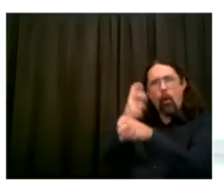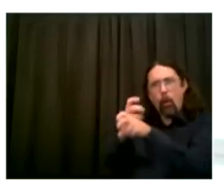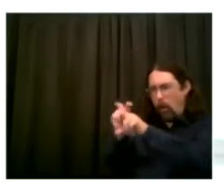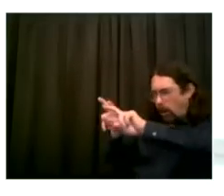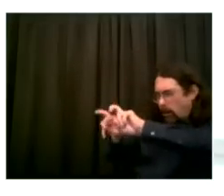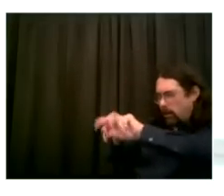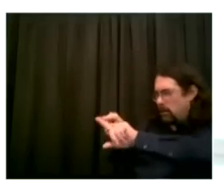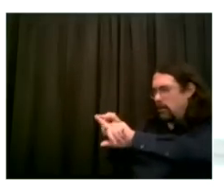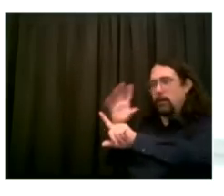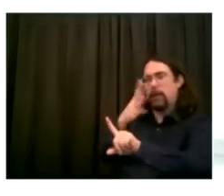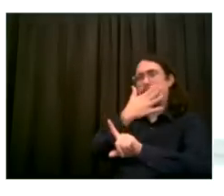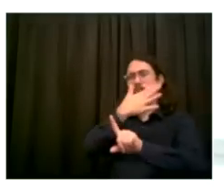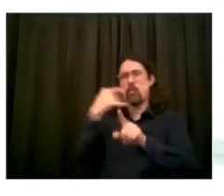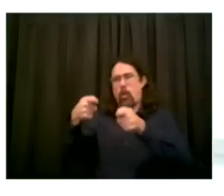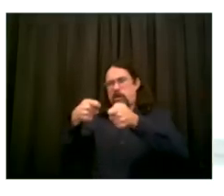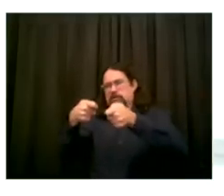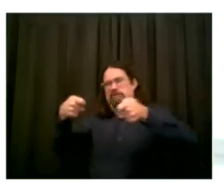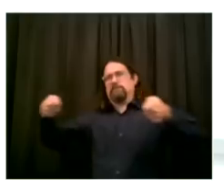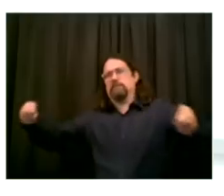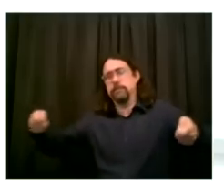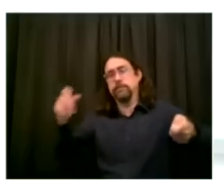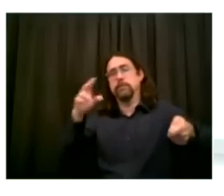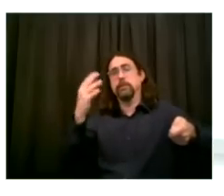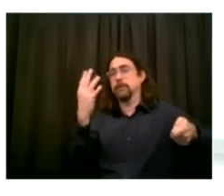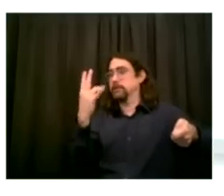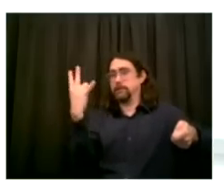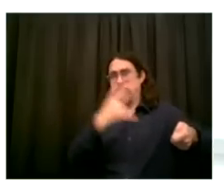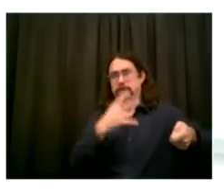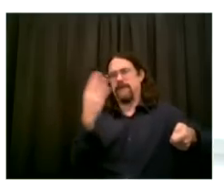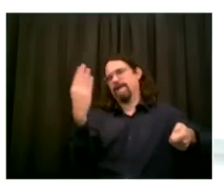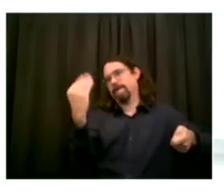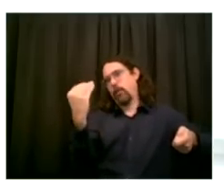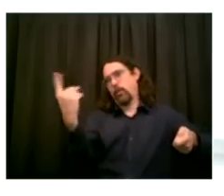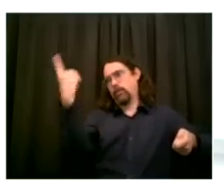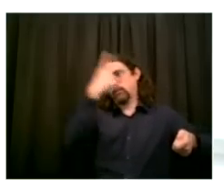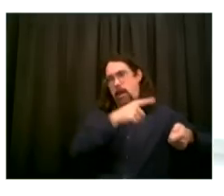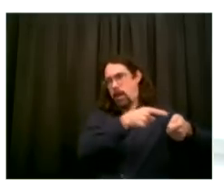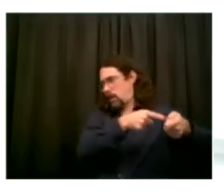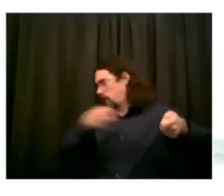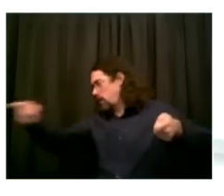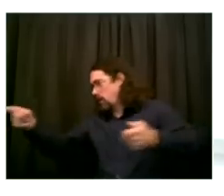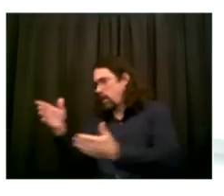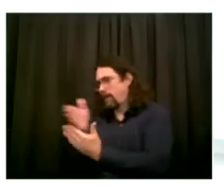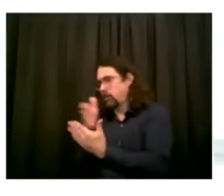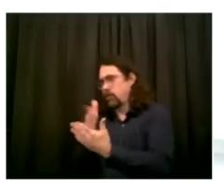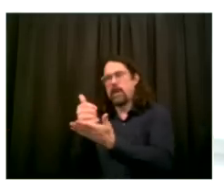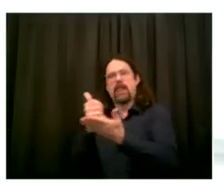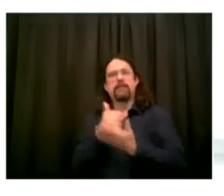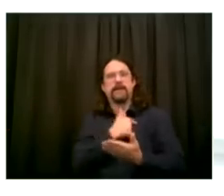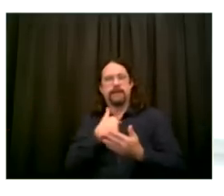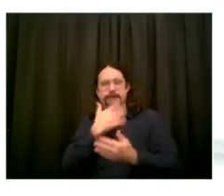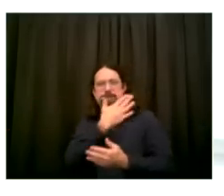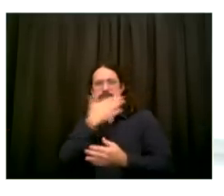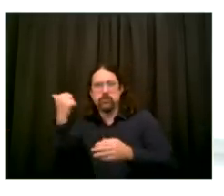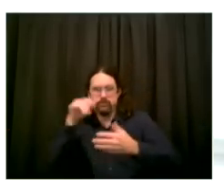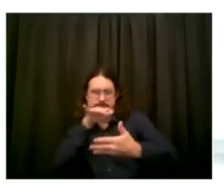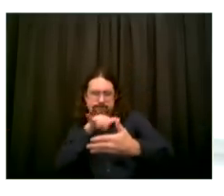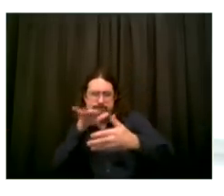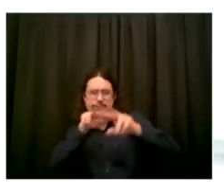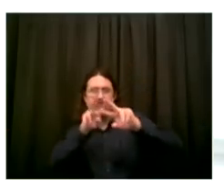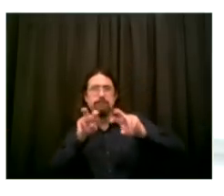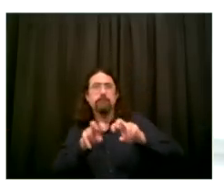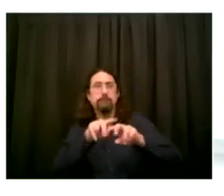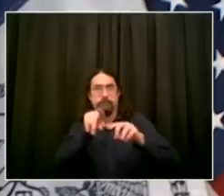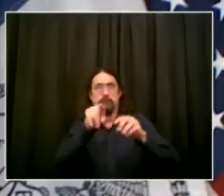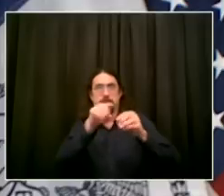more refined versions of recent data at the neighborhood level, and you can expect that in the coming days. Thank you again.